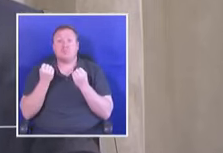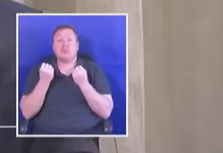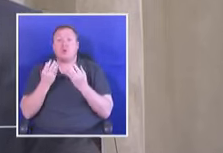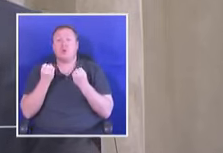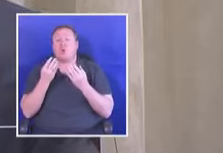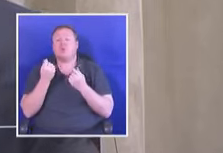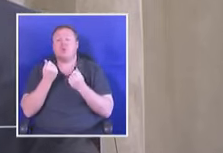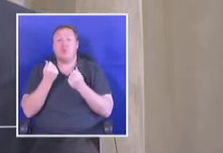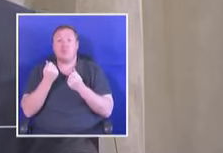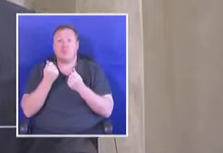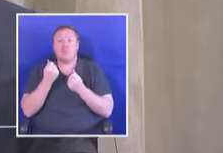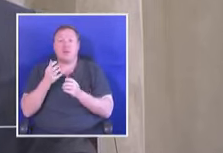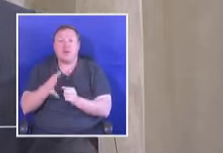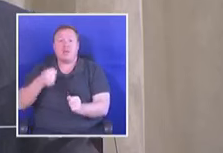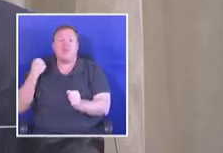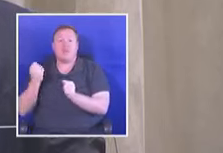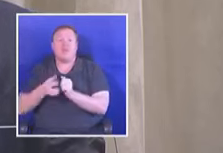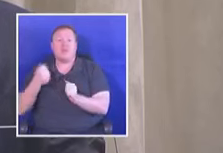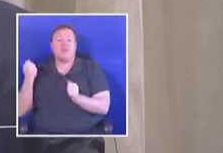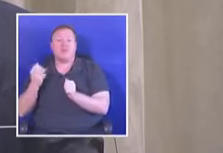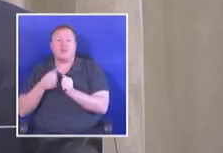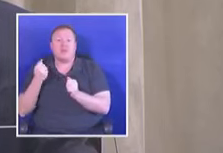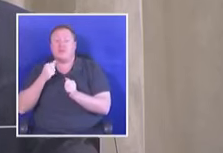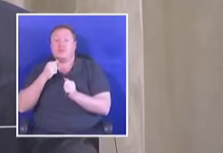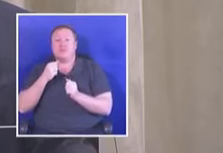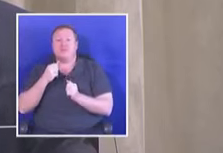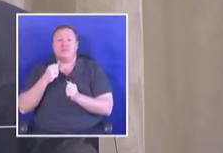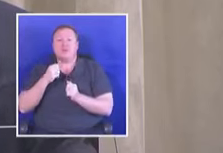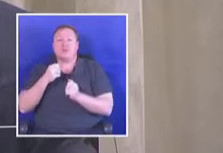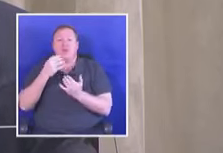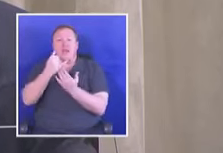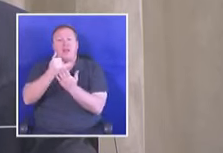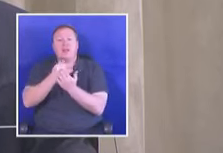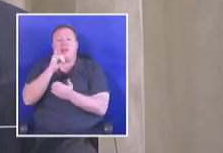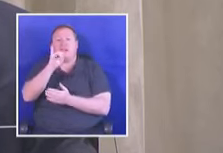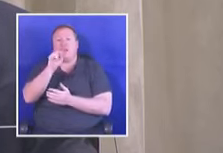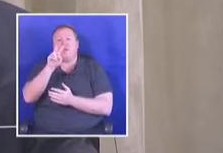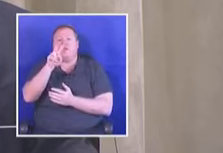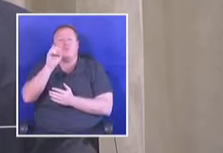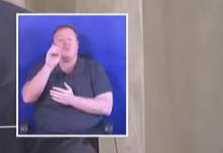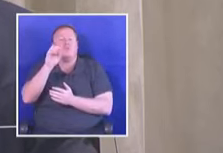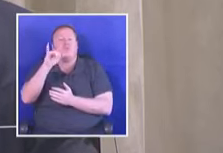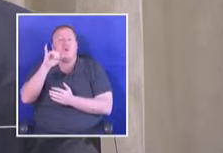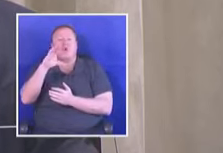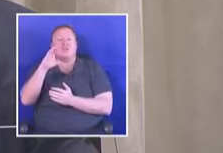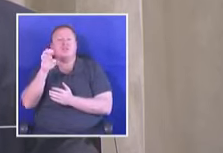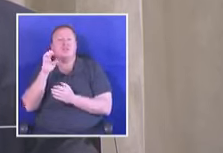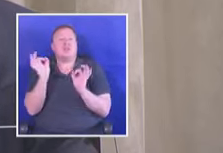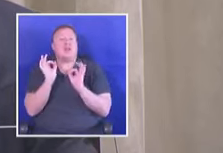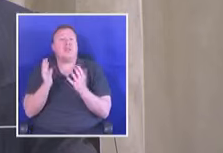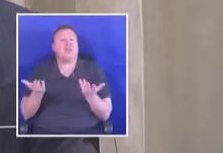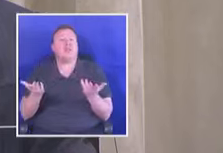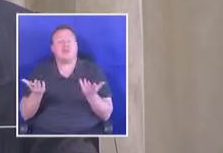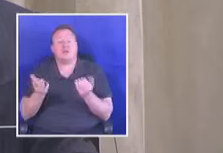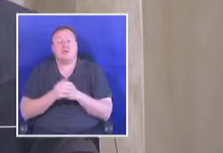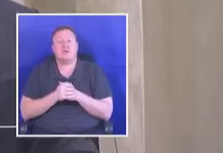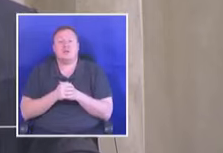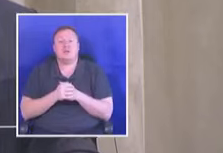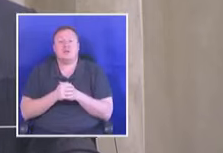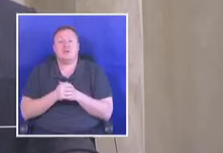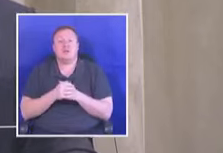being siphoned out without even invoicing and all that. So let us pay tribute